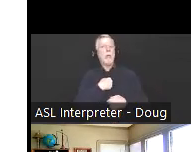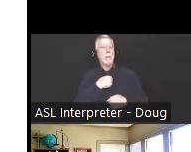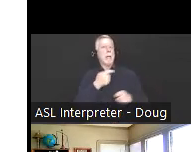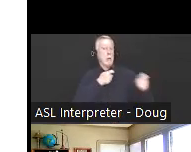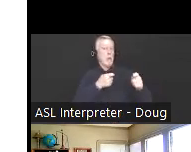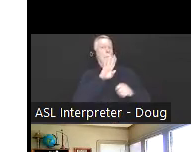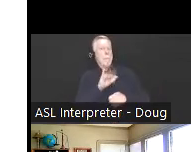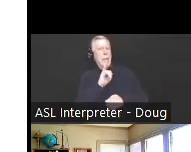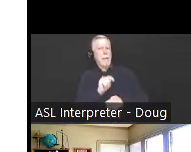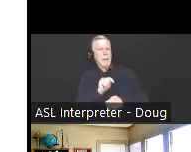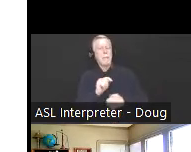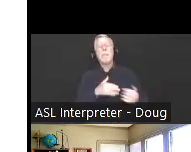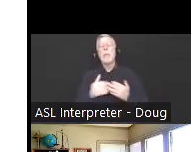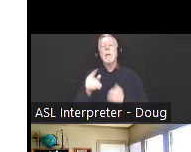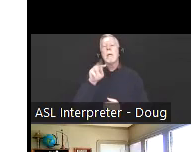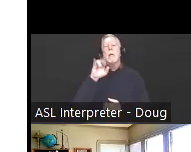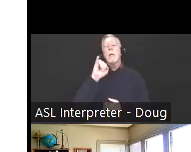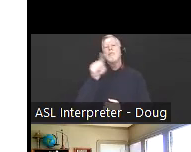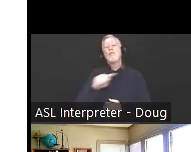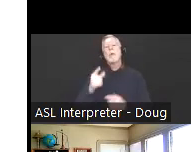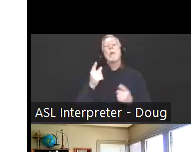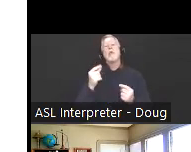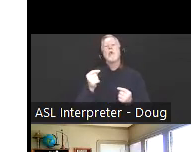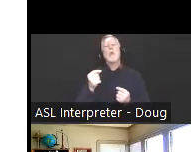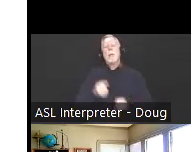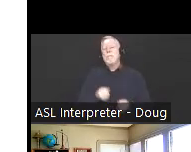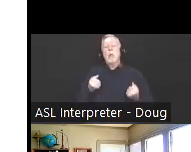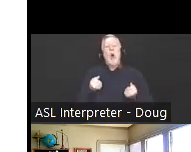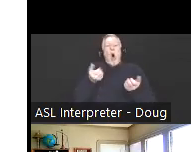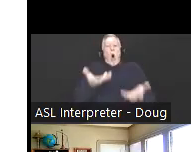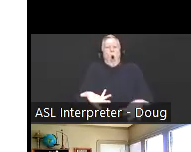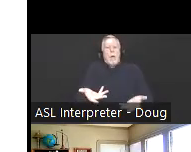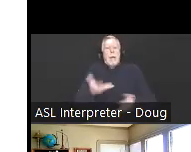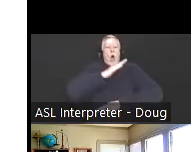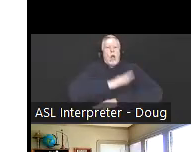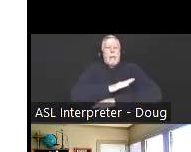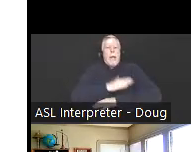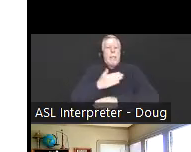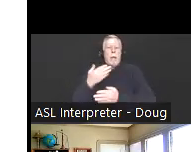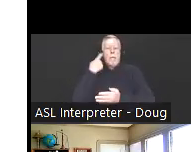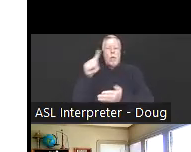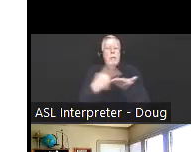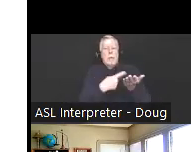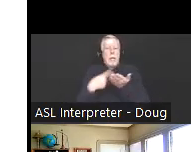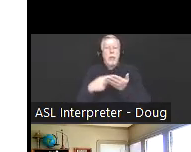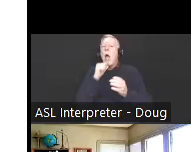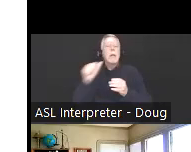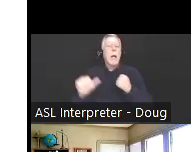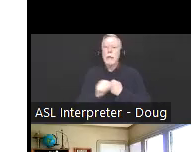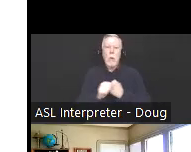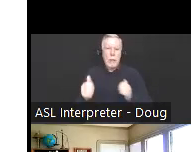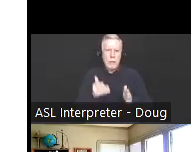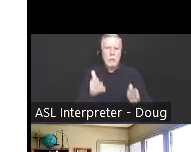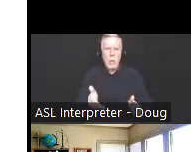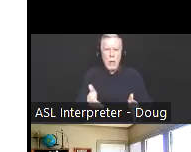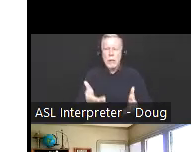does is it gets all of that out on the table in a non-threatening way for everybody to see. Look, we all know what's